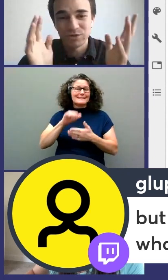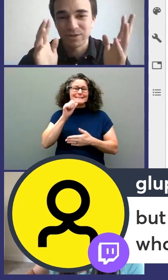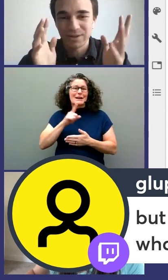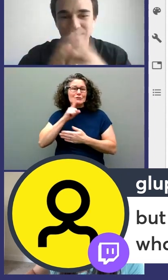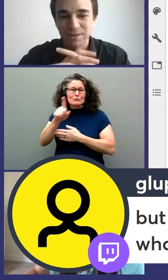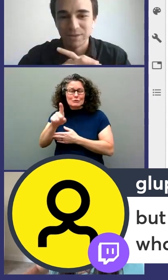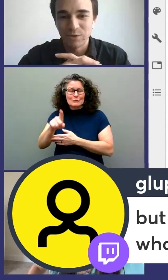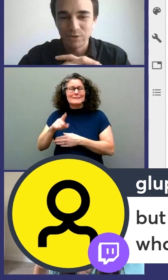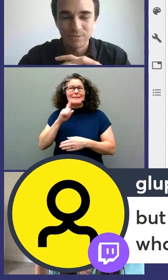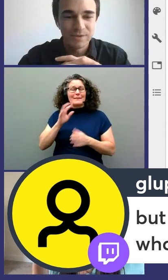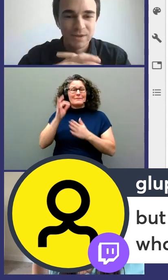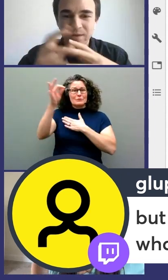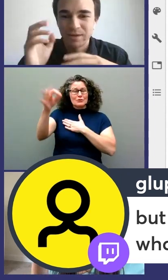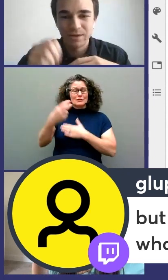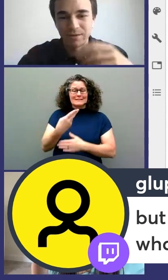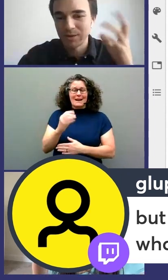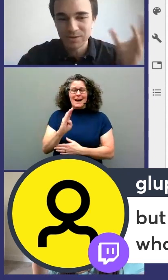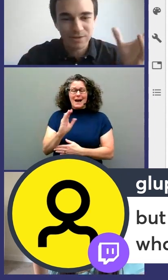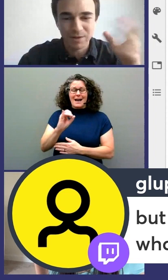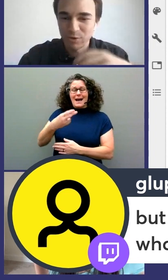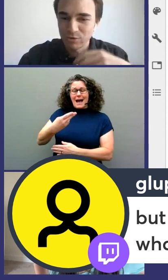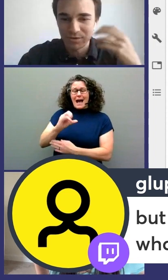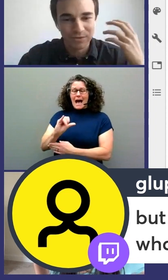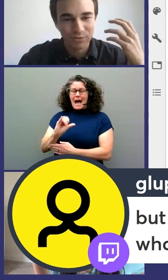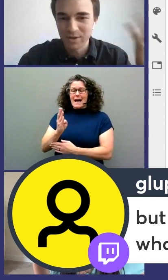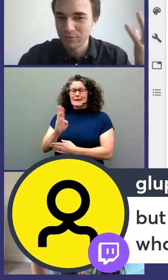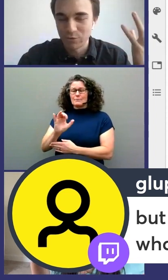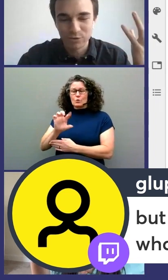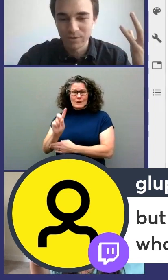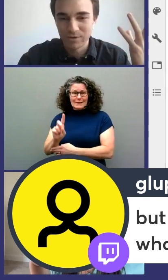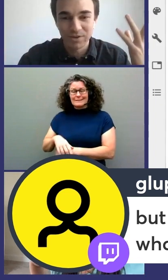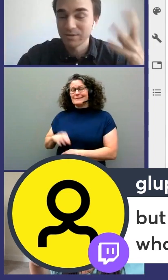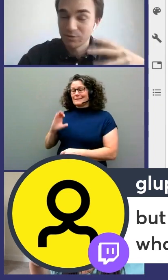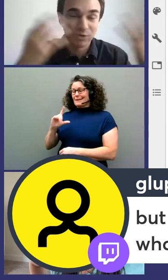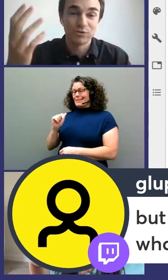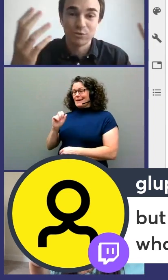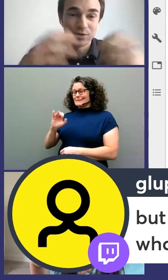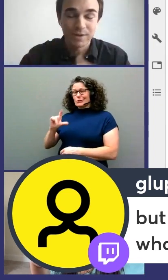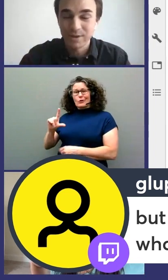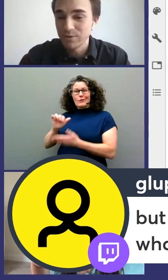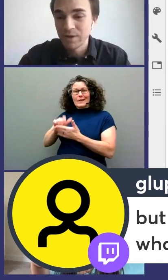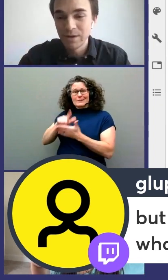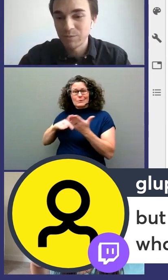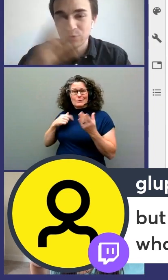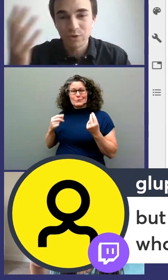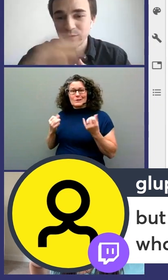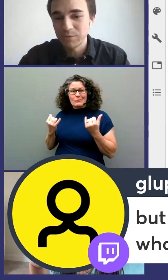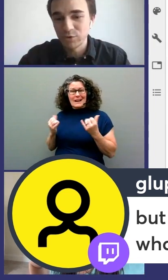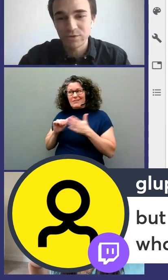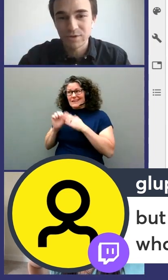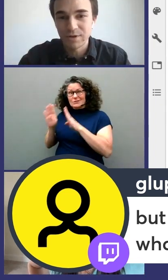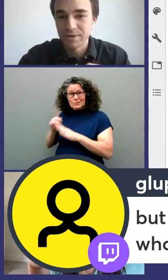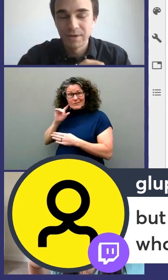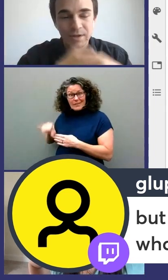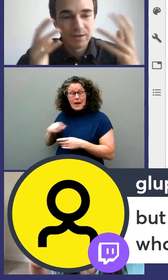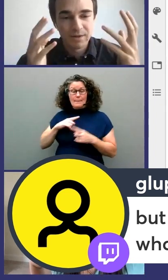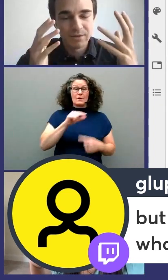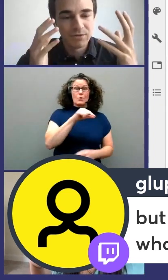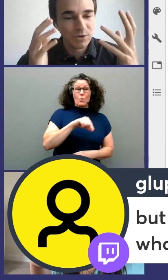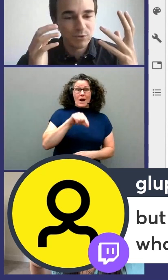hybrid, which is classical and quantum. Classical computers is great for doing the things that we're doing right now, but quantum computers